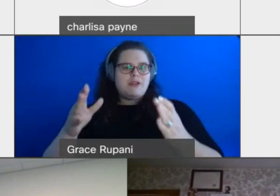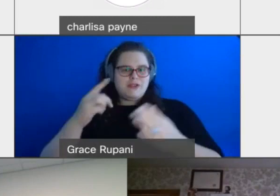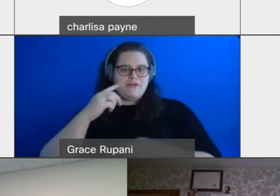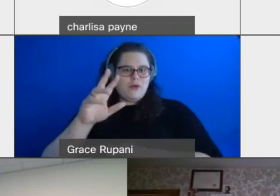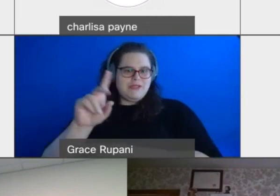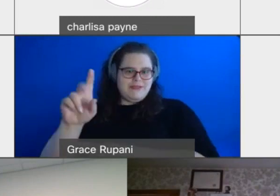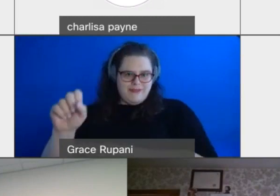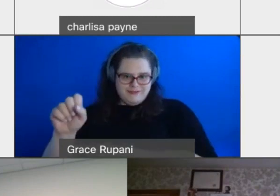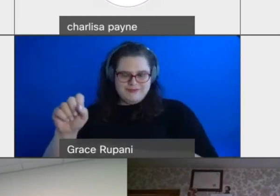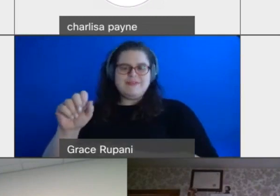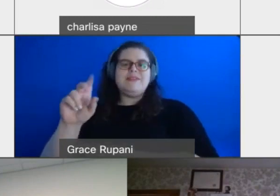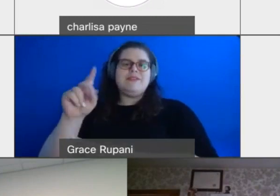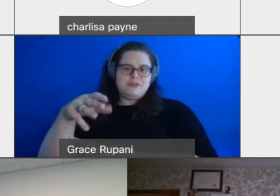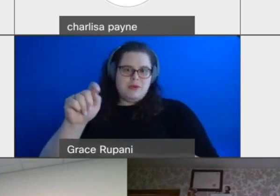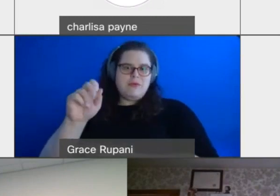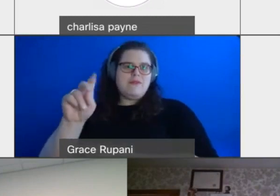Um,